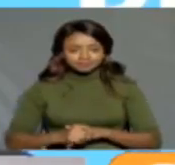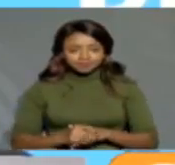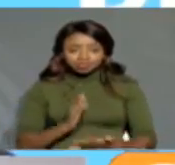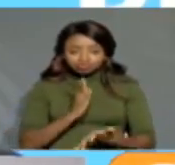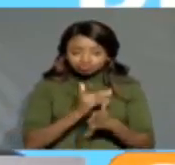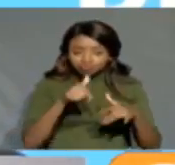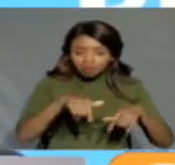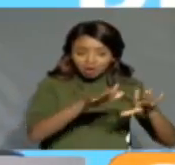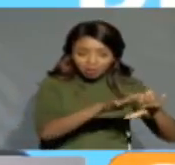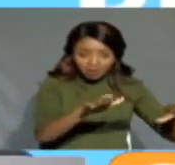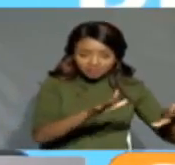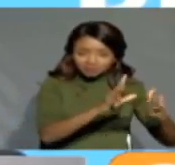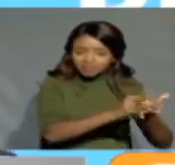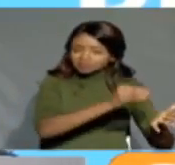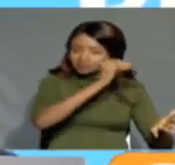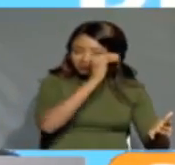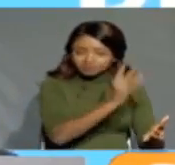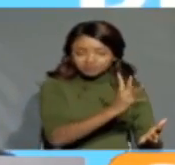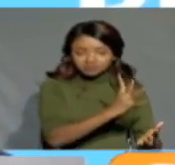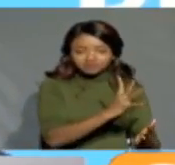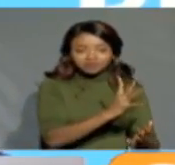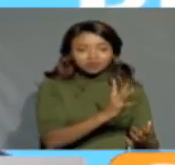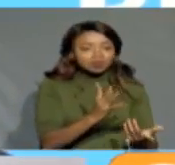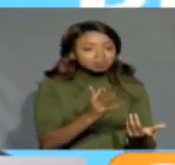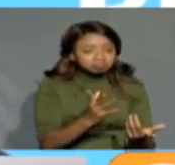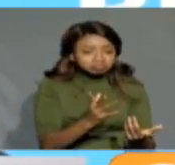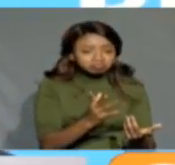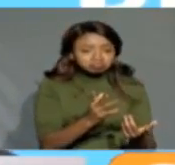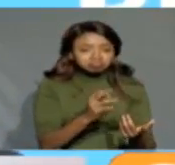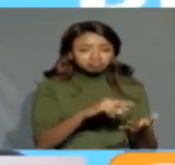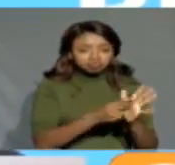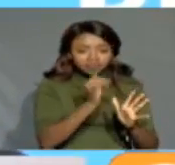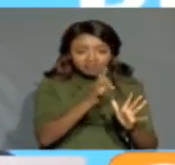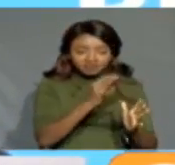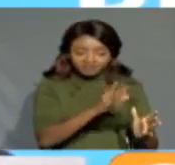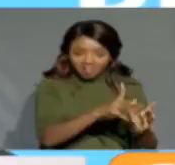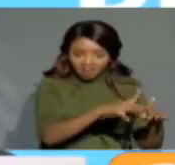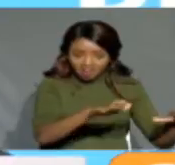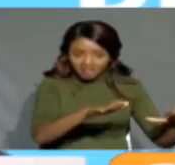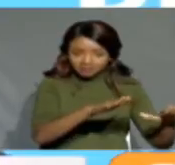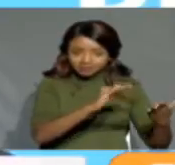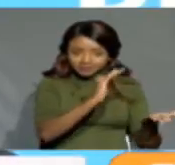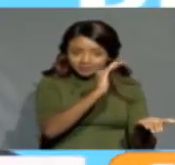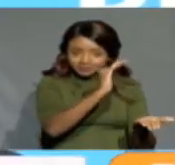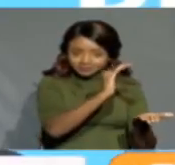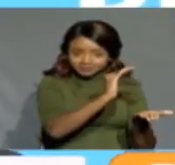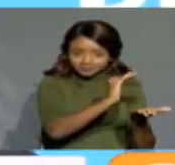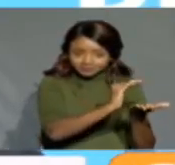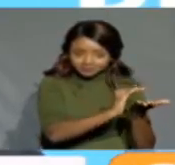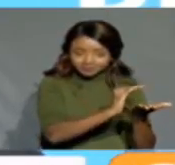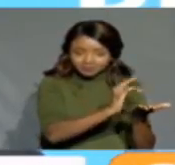very expensive. So if land prices can come down,